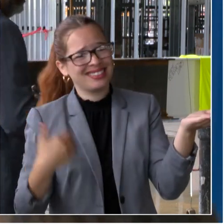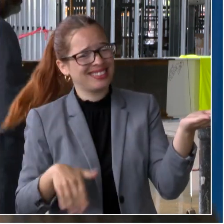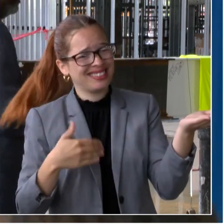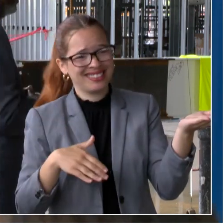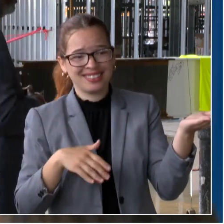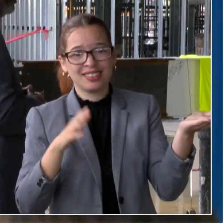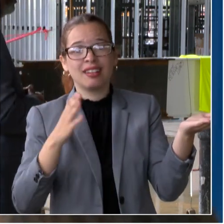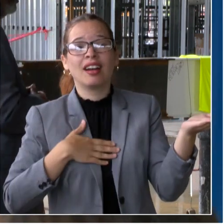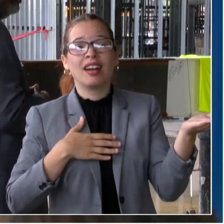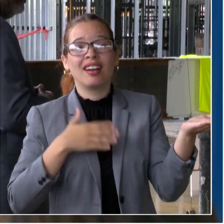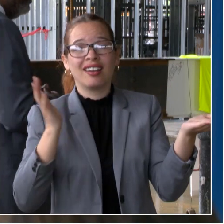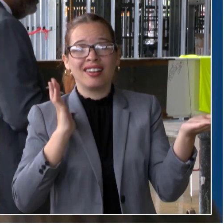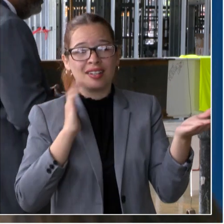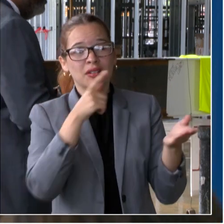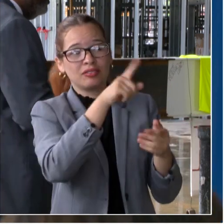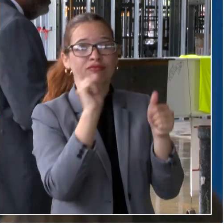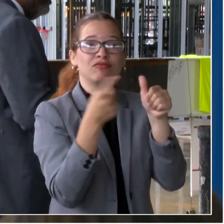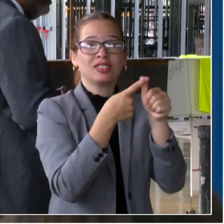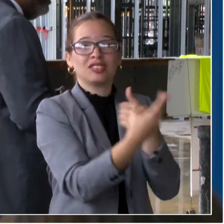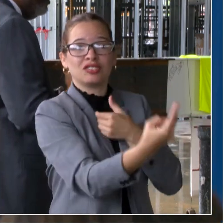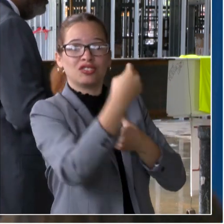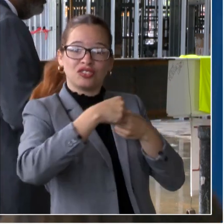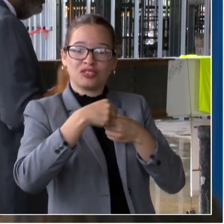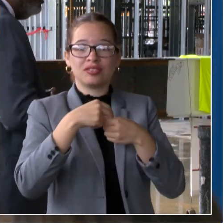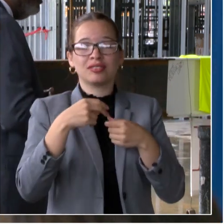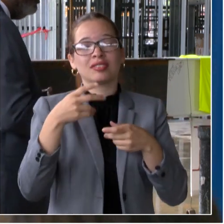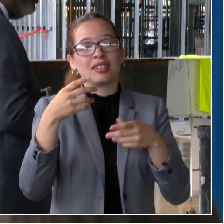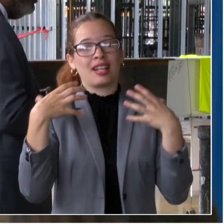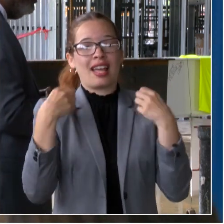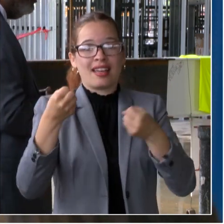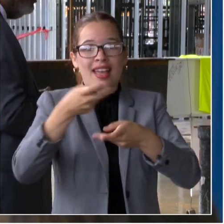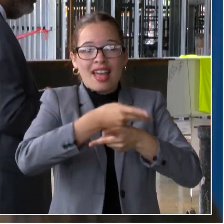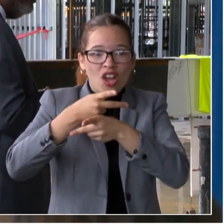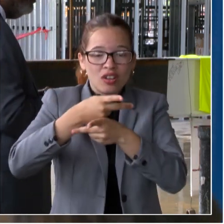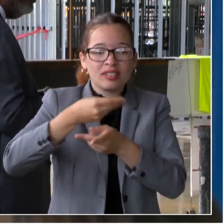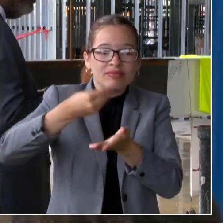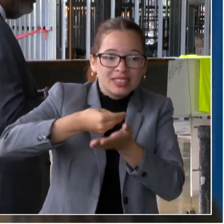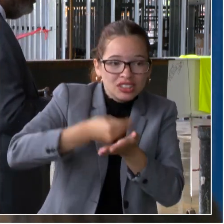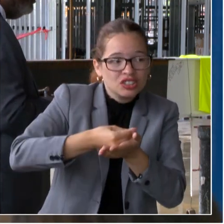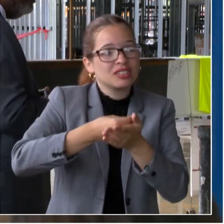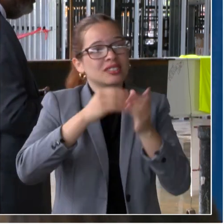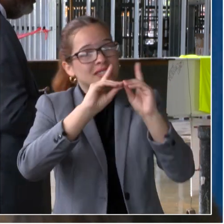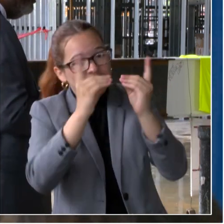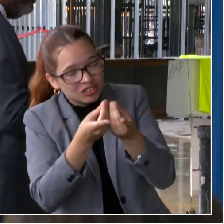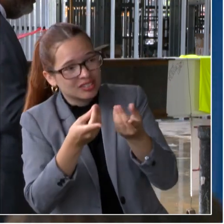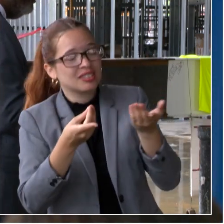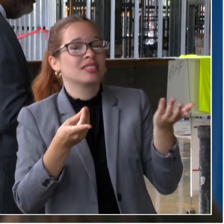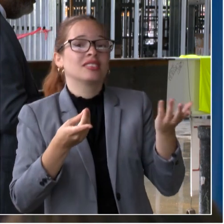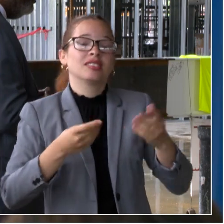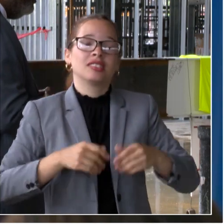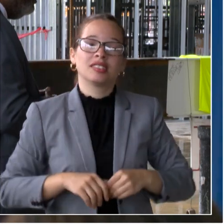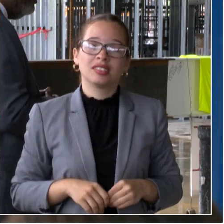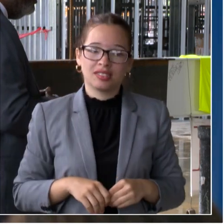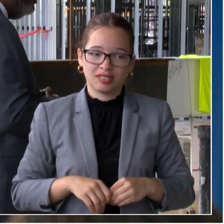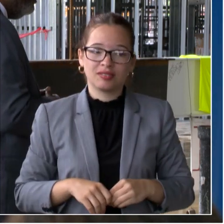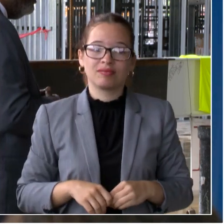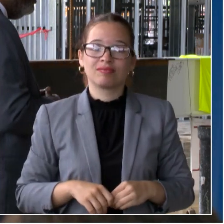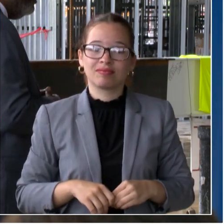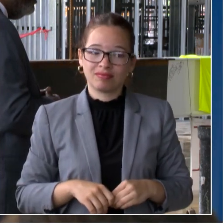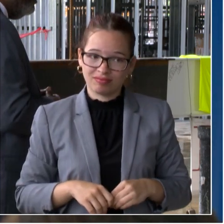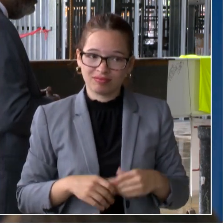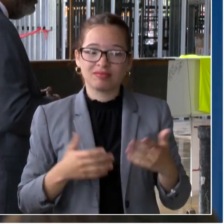No, Wayne is absolutely fantastic. I worked with Wayne for a long time. Back